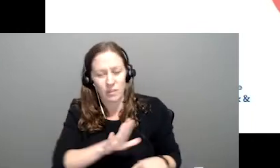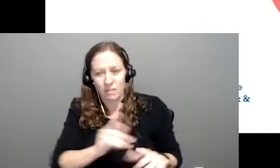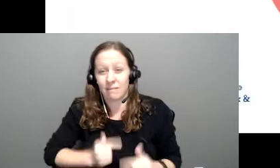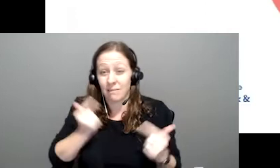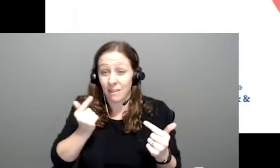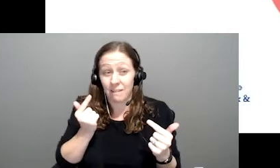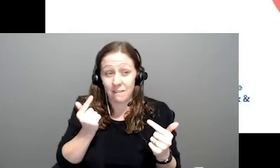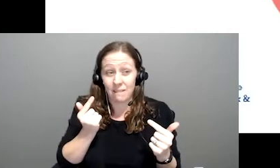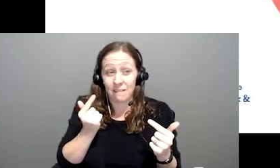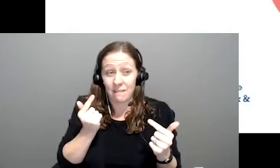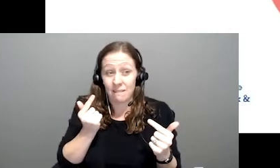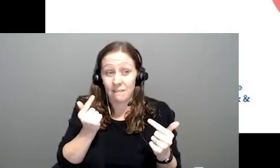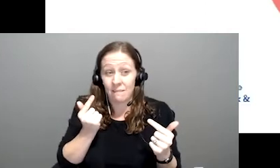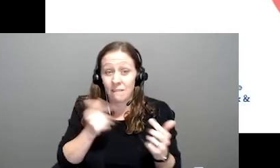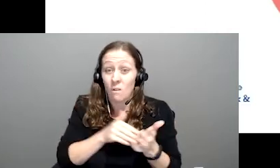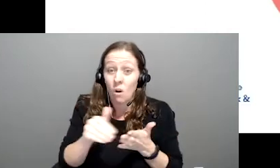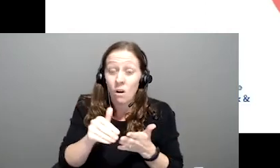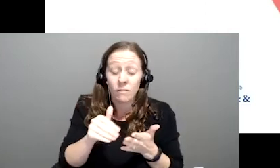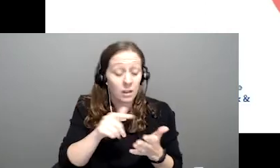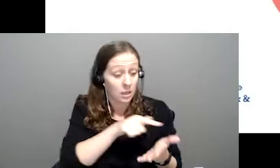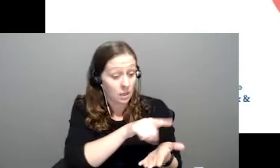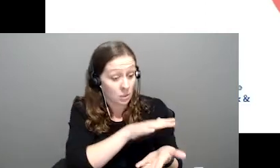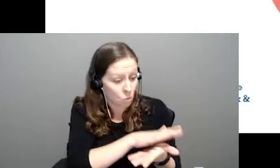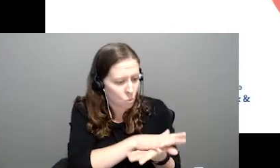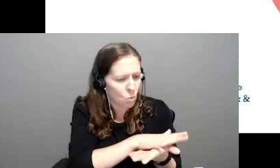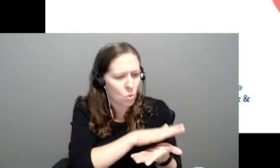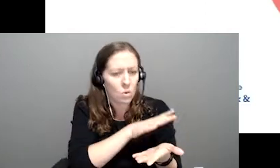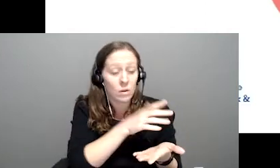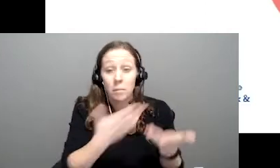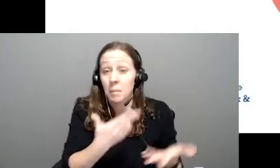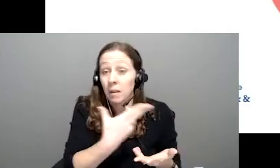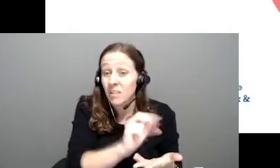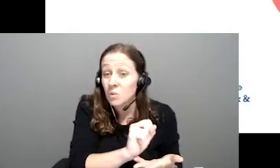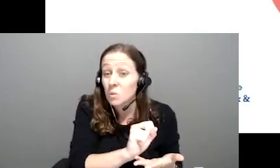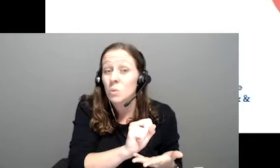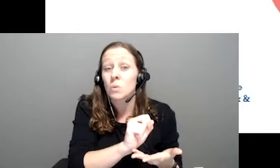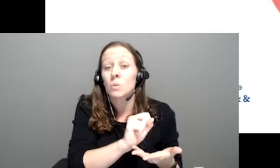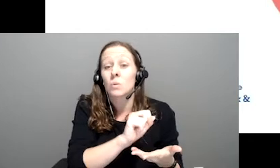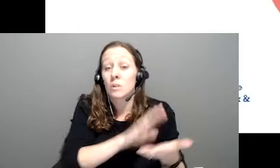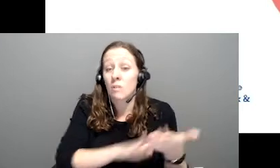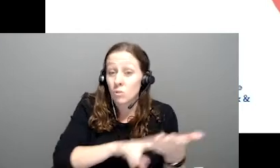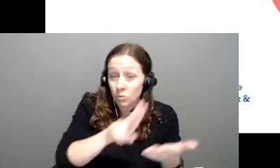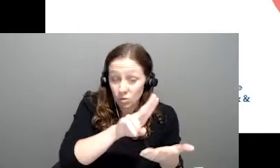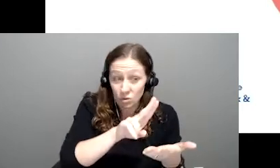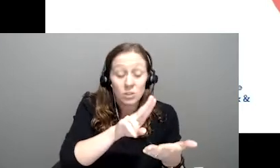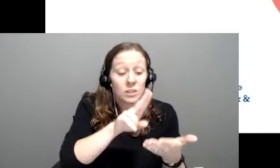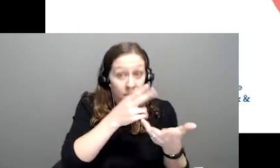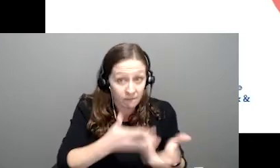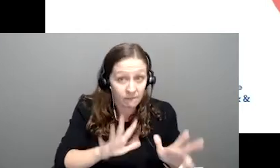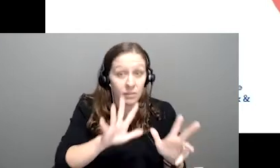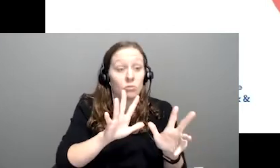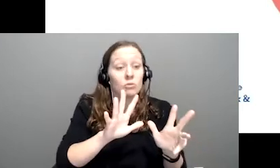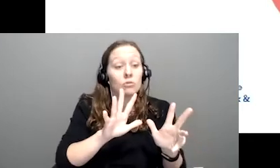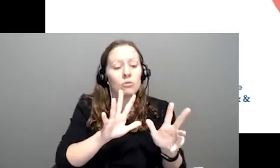multiple vocational transitions in order to leave educational roles, either high school or post-secondary school,